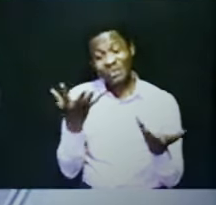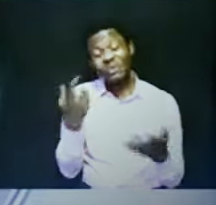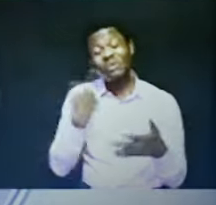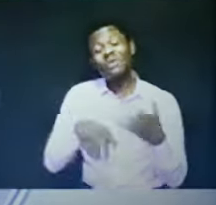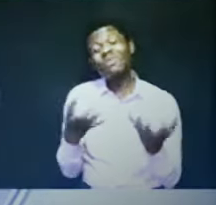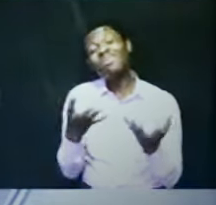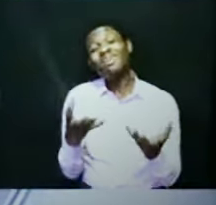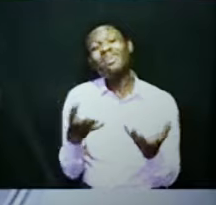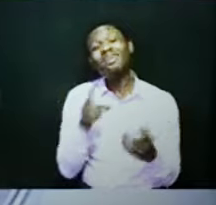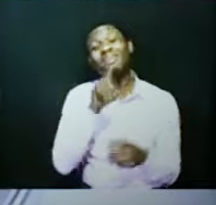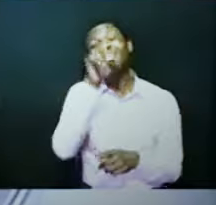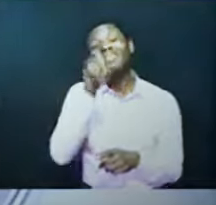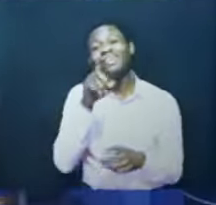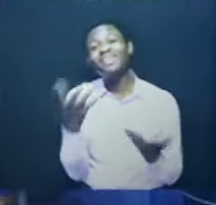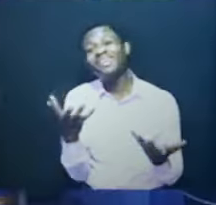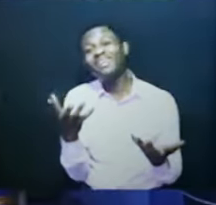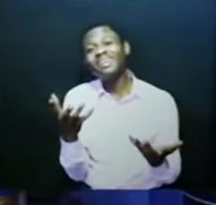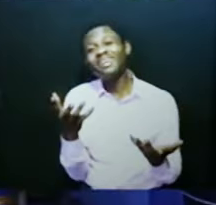What?